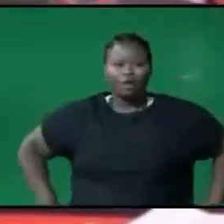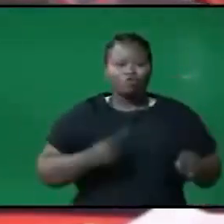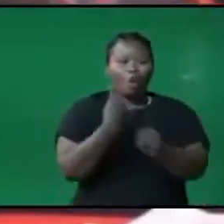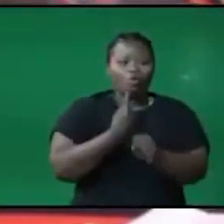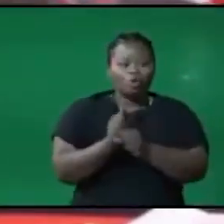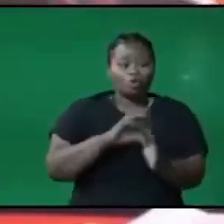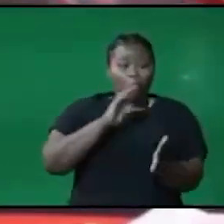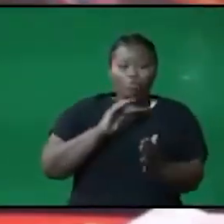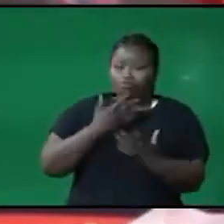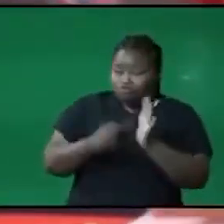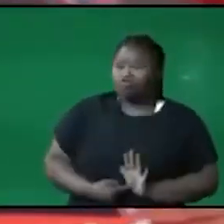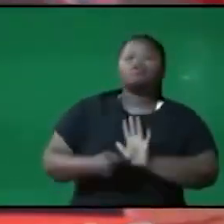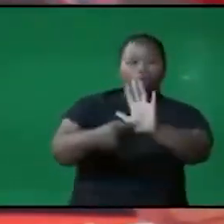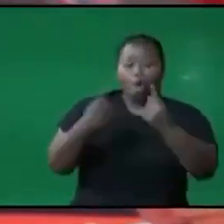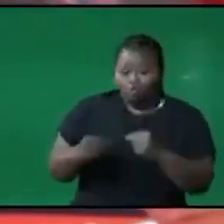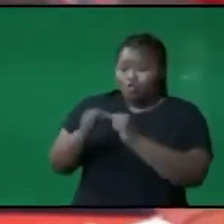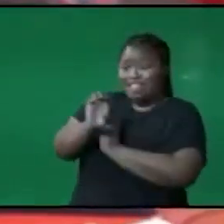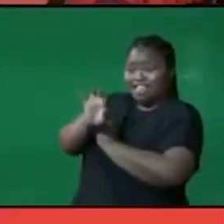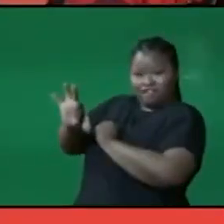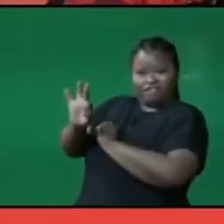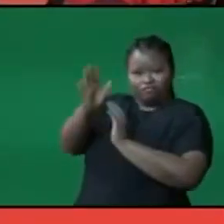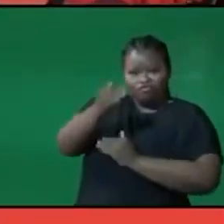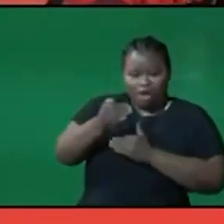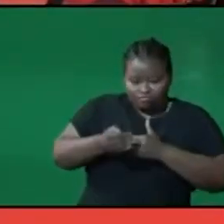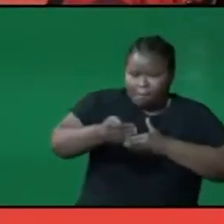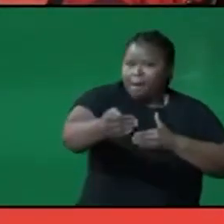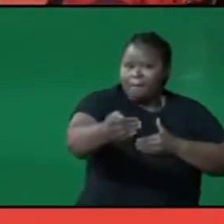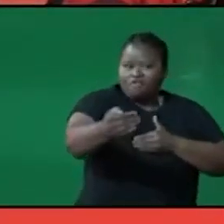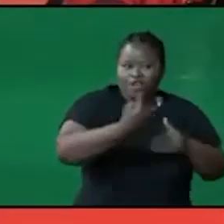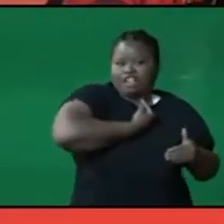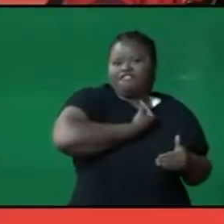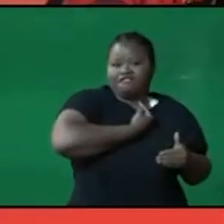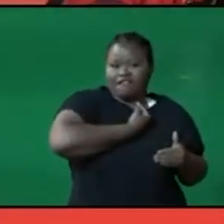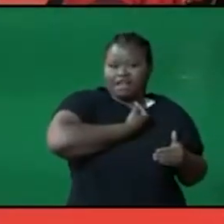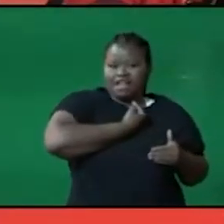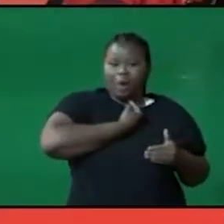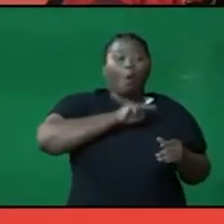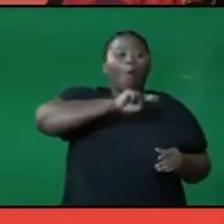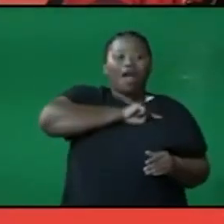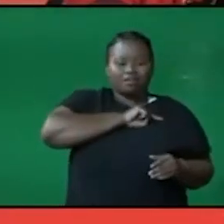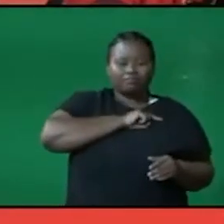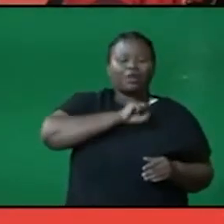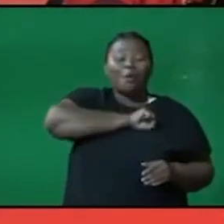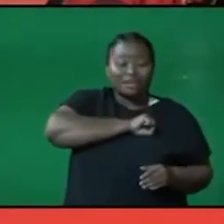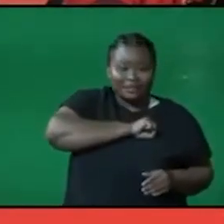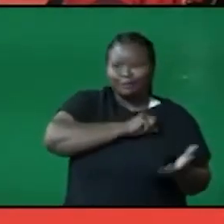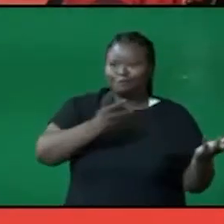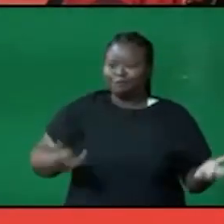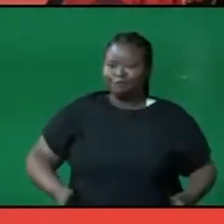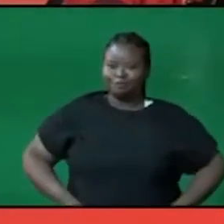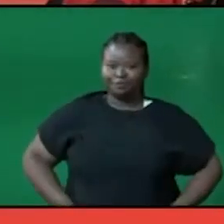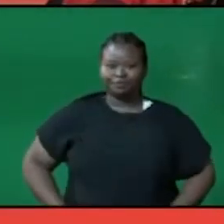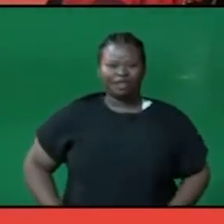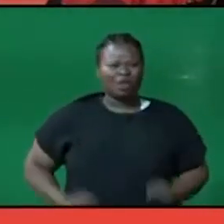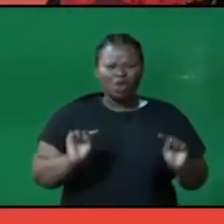them that you are ahead of yourself, of themselves, because, comrades,